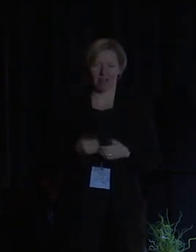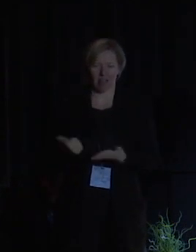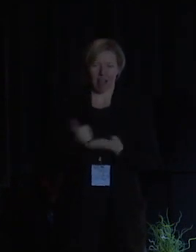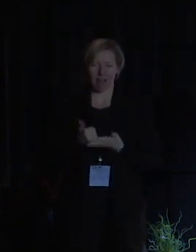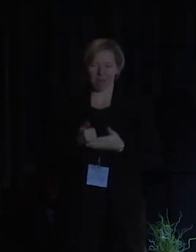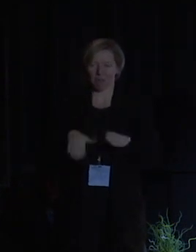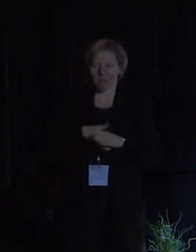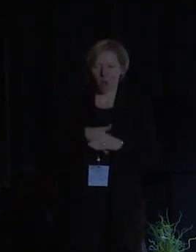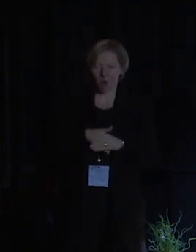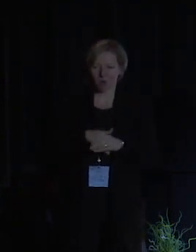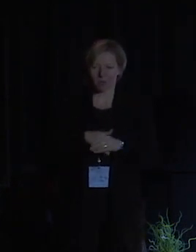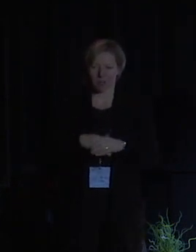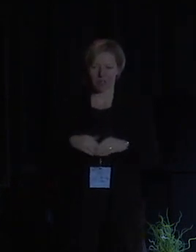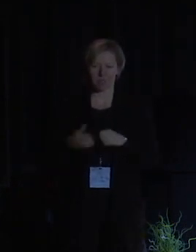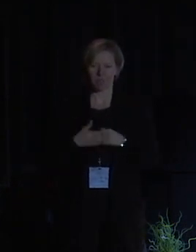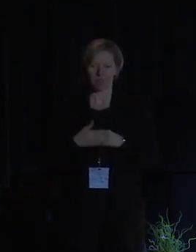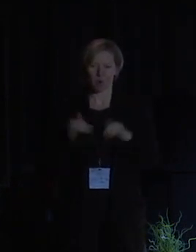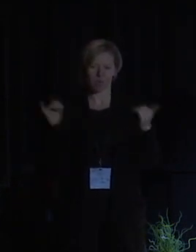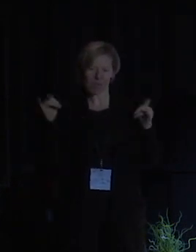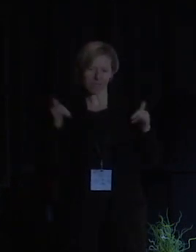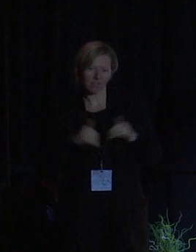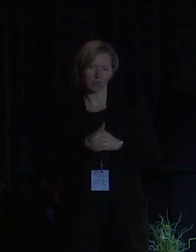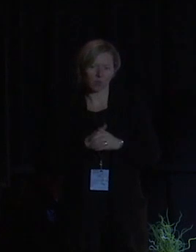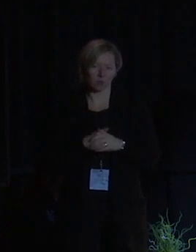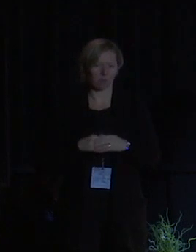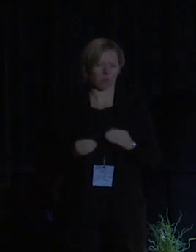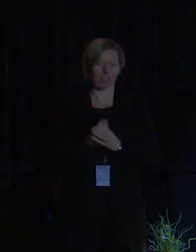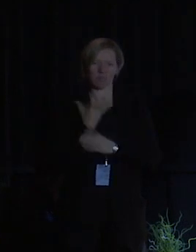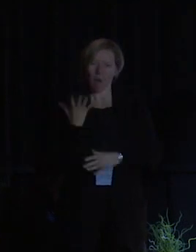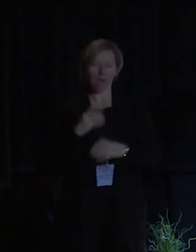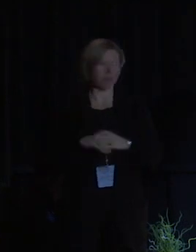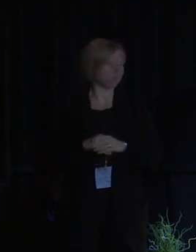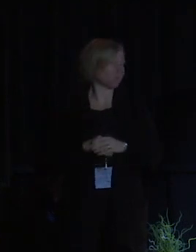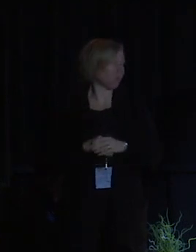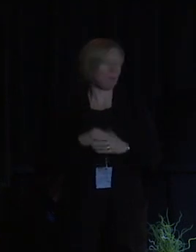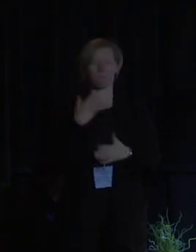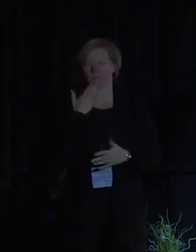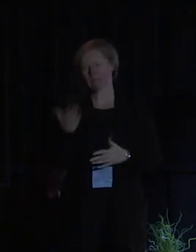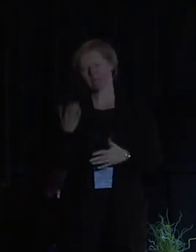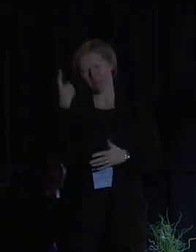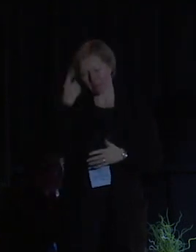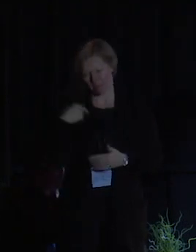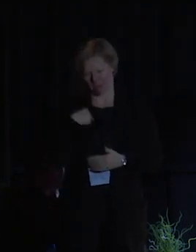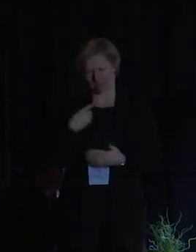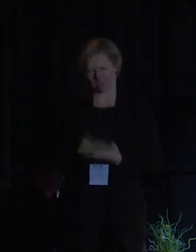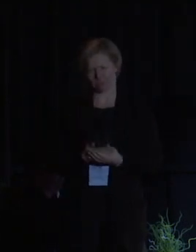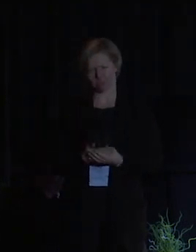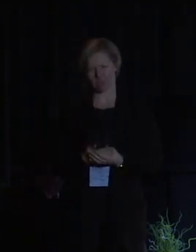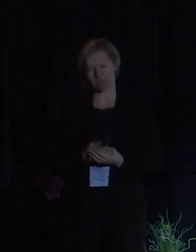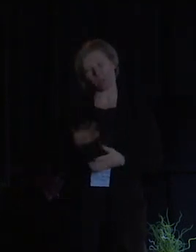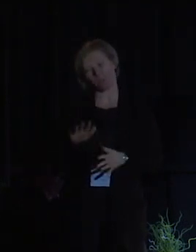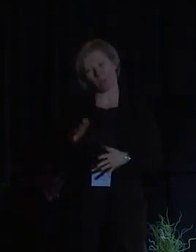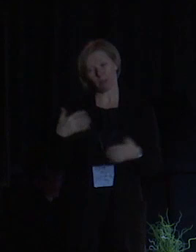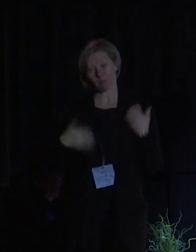event and wider festival alongside other artists and hopefully being inspired from that environment. So yeah. Please consider us. Equally, if you're